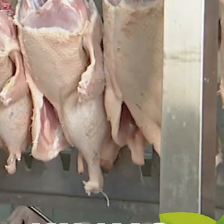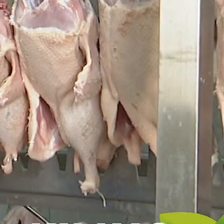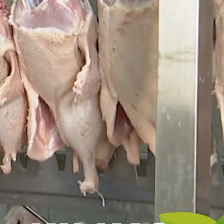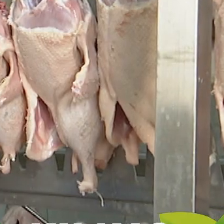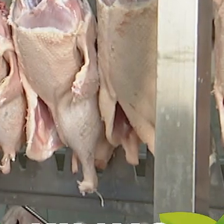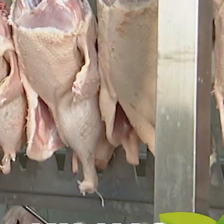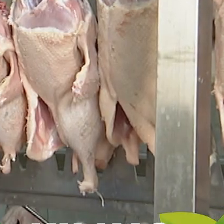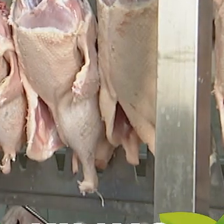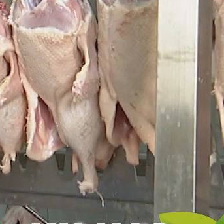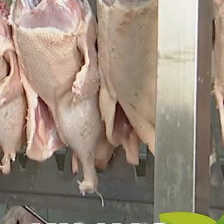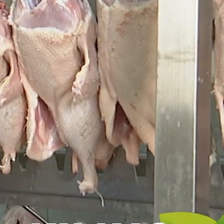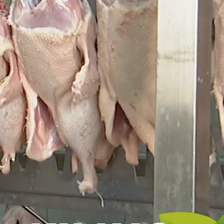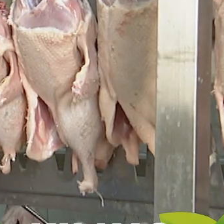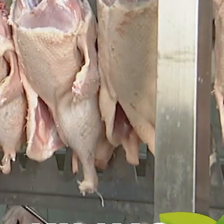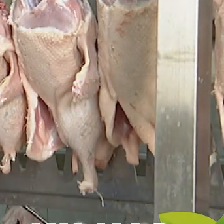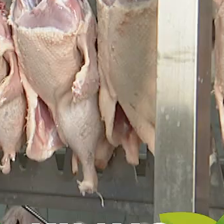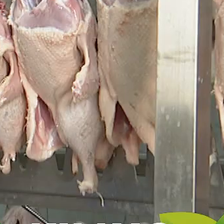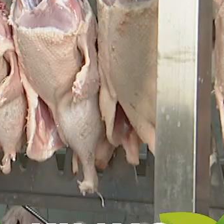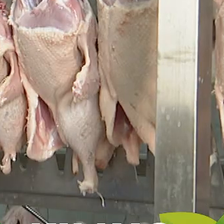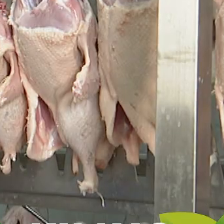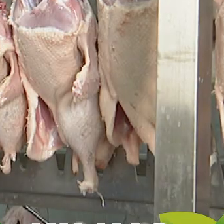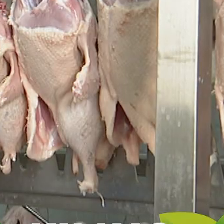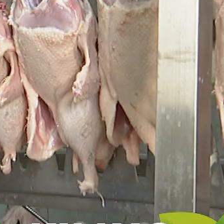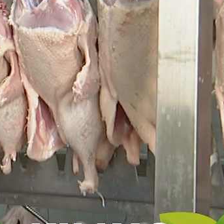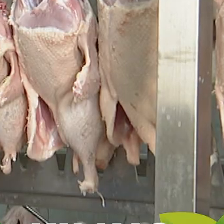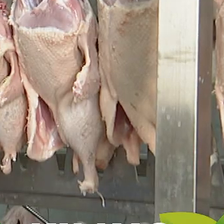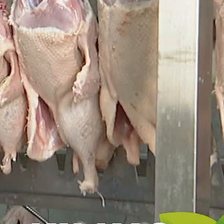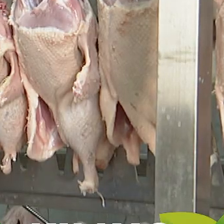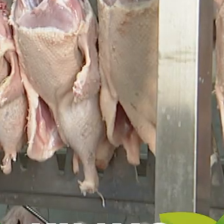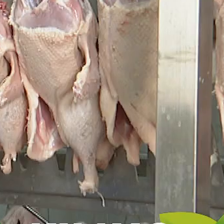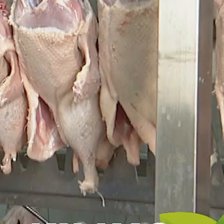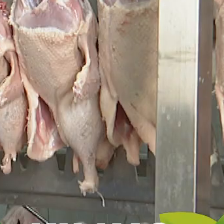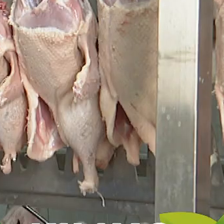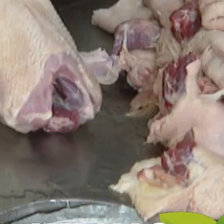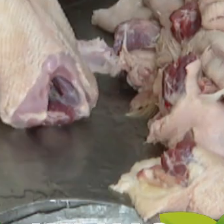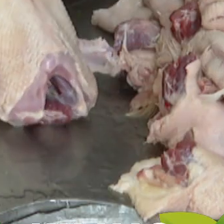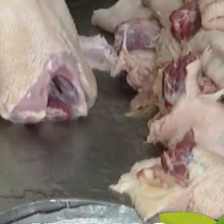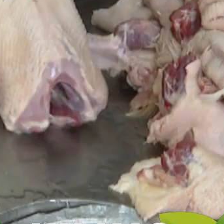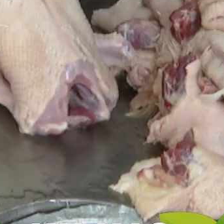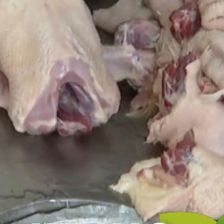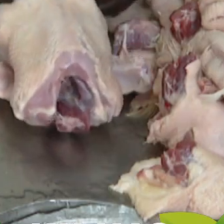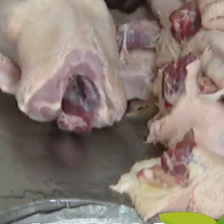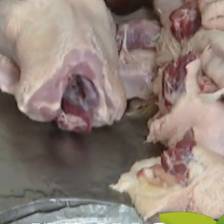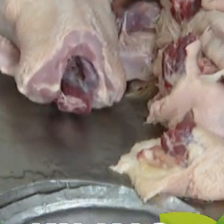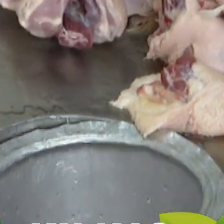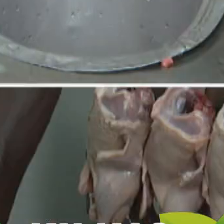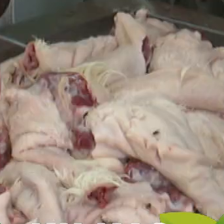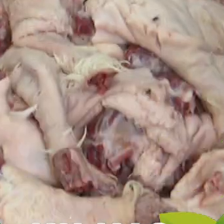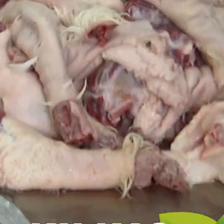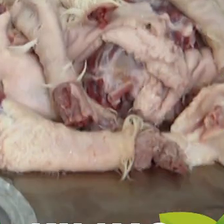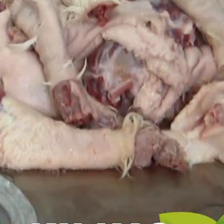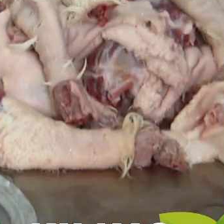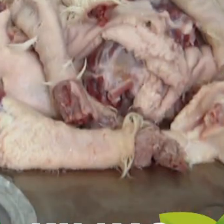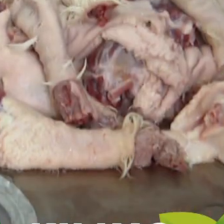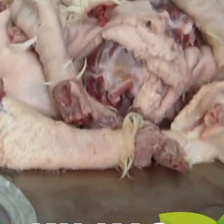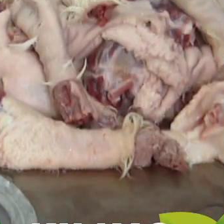Ololo. My first job was to work in the nursery, tree seedlings. I continued working there. Then I was asked if I can be